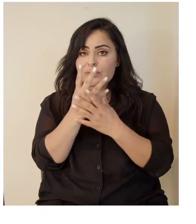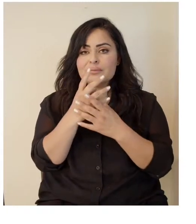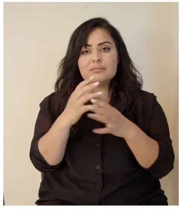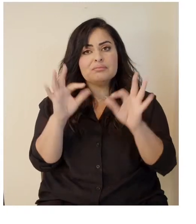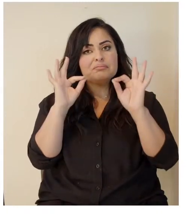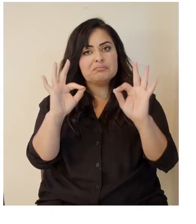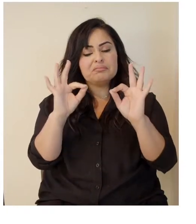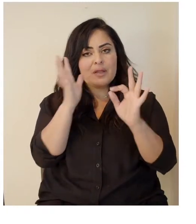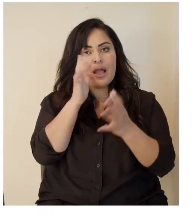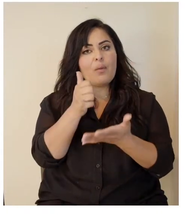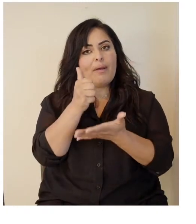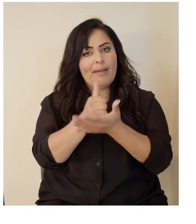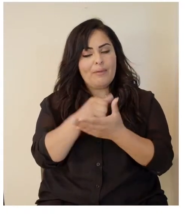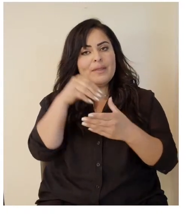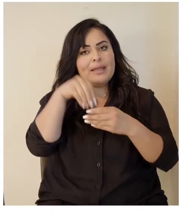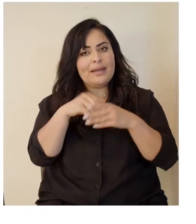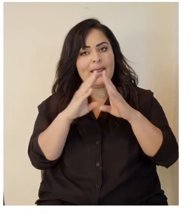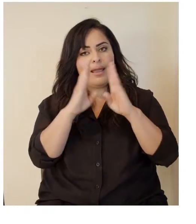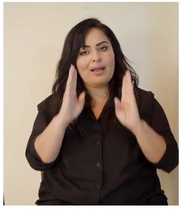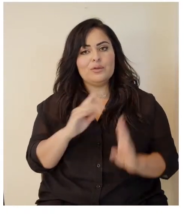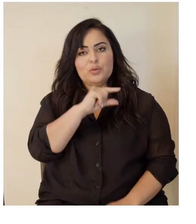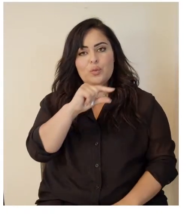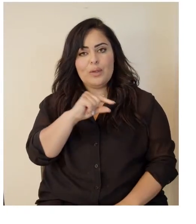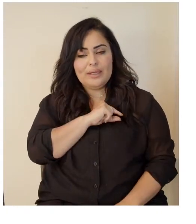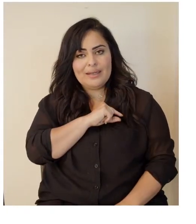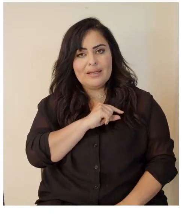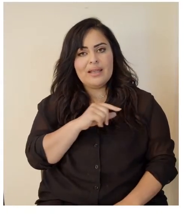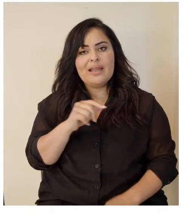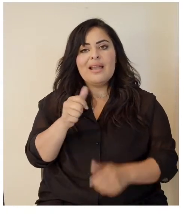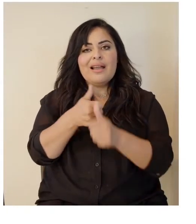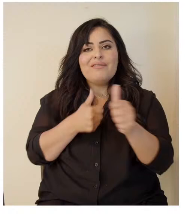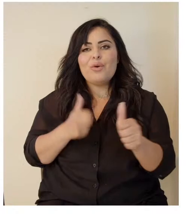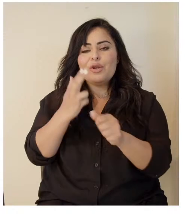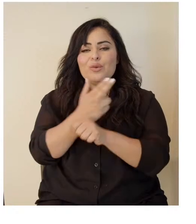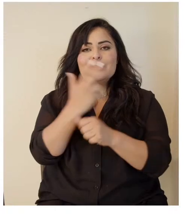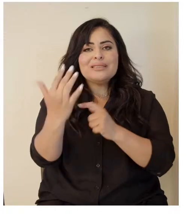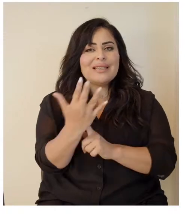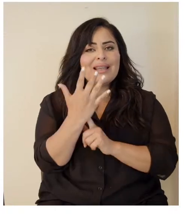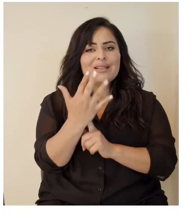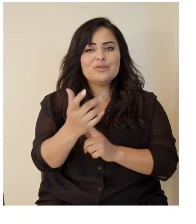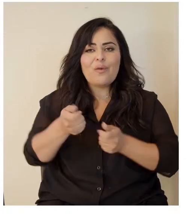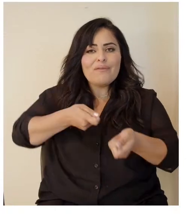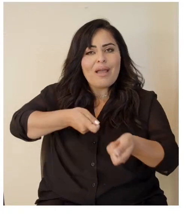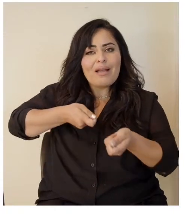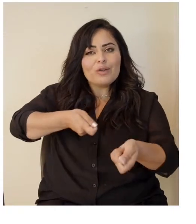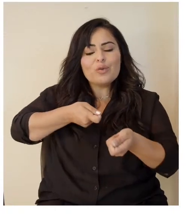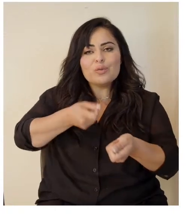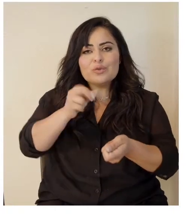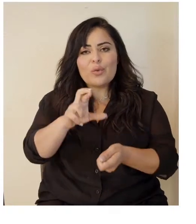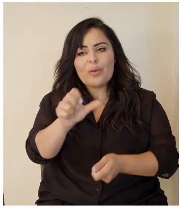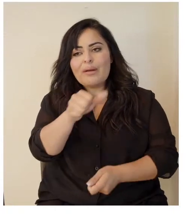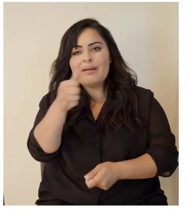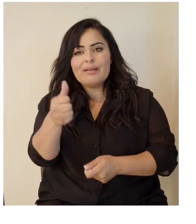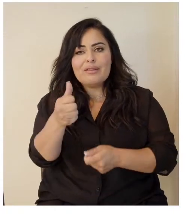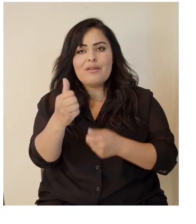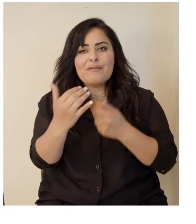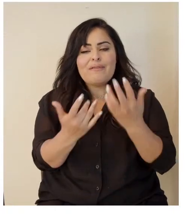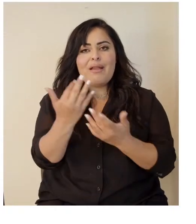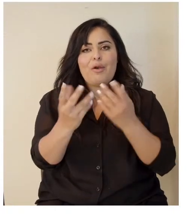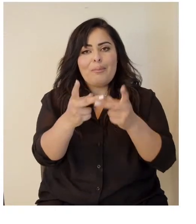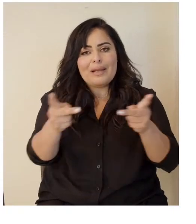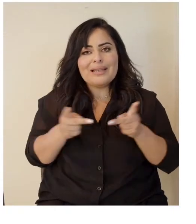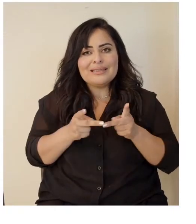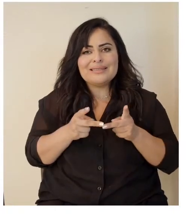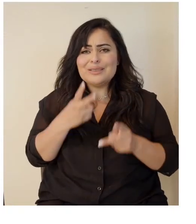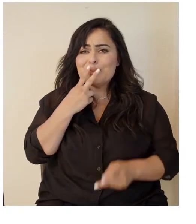air quality. You want to avoid using your fireplace, candles, or vacuums at this time. And of course, if you're a smoker, we don't want you to smoke,